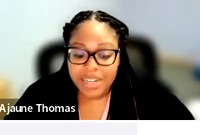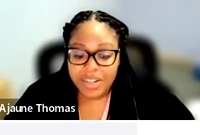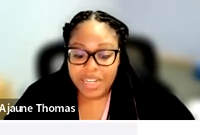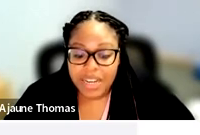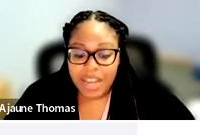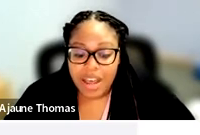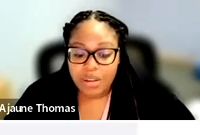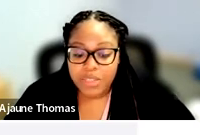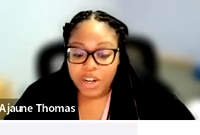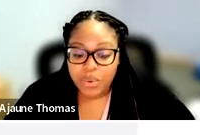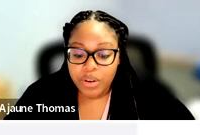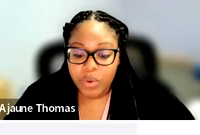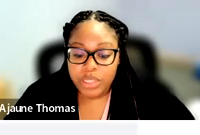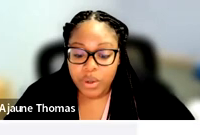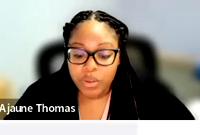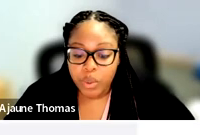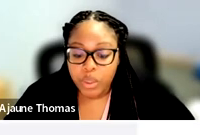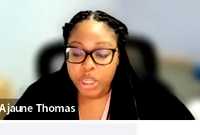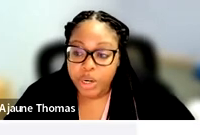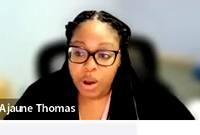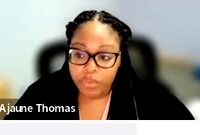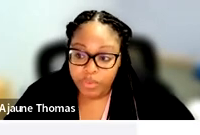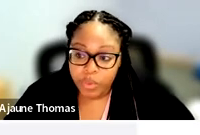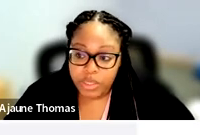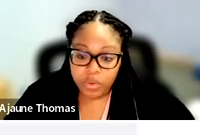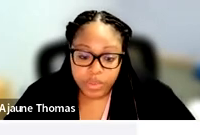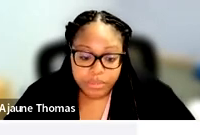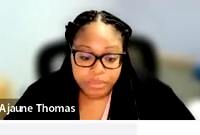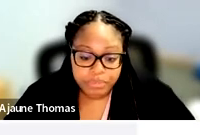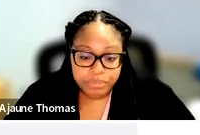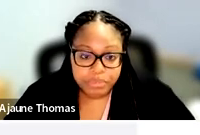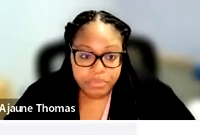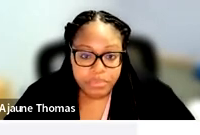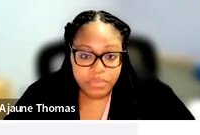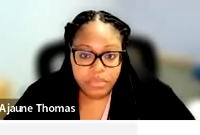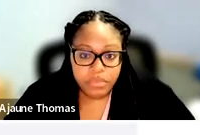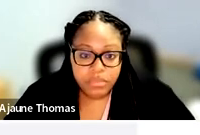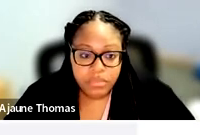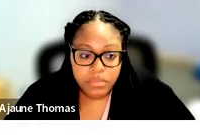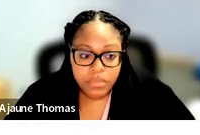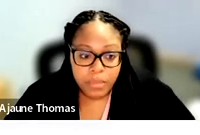say, Siri, turn on VoiceOver or turn off VoiceOver.